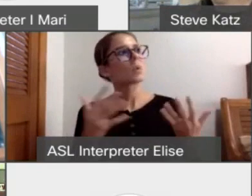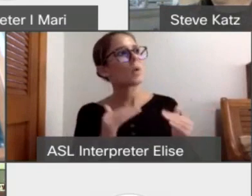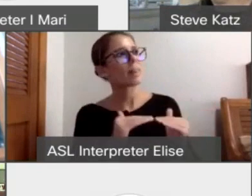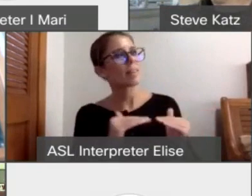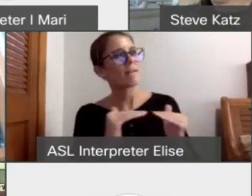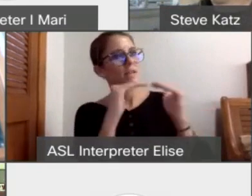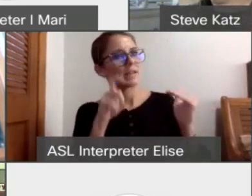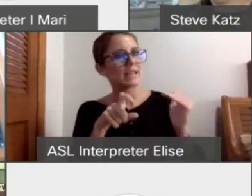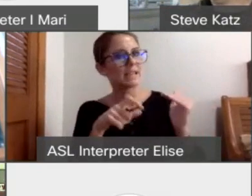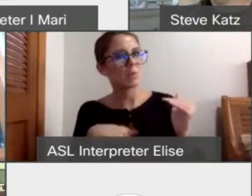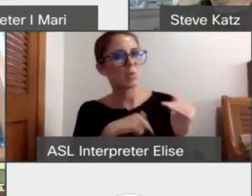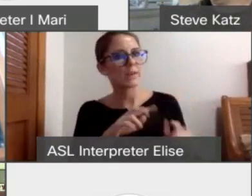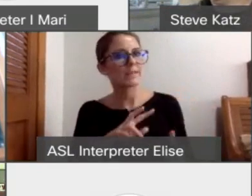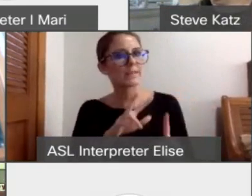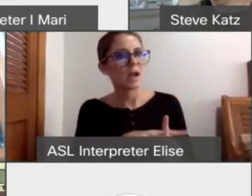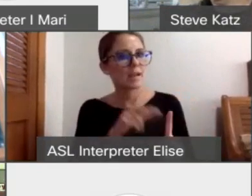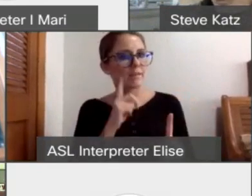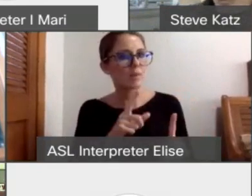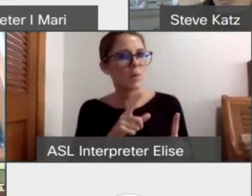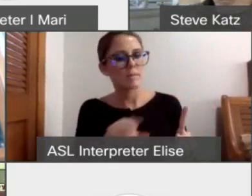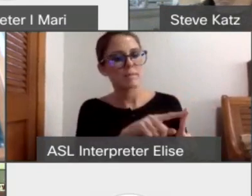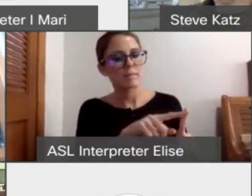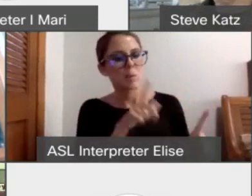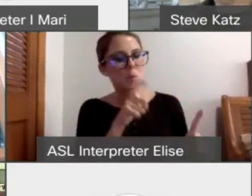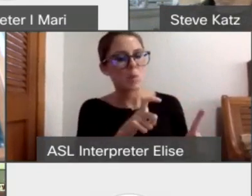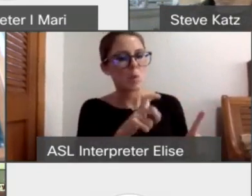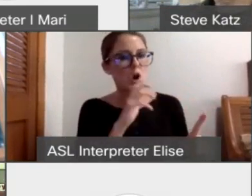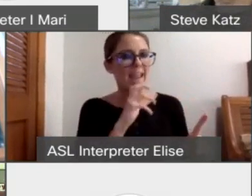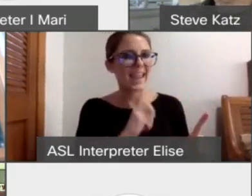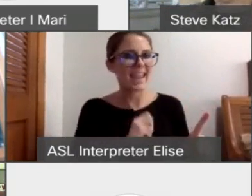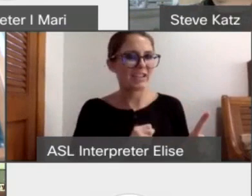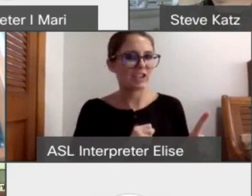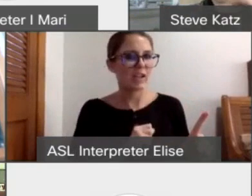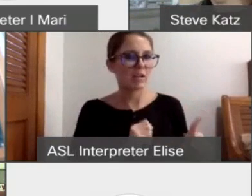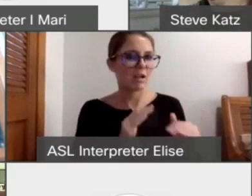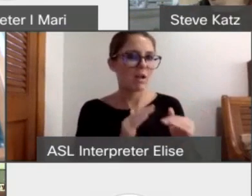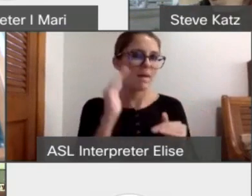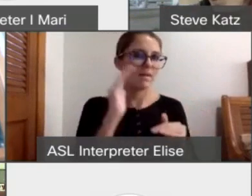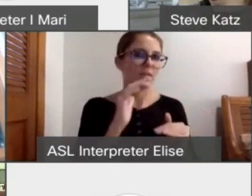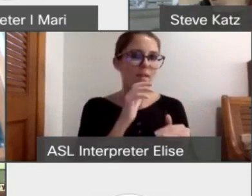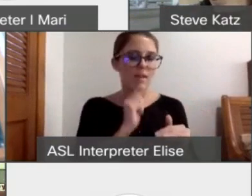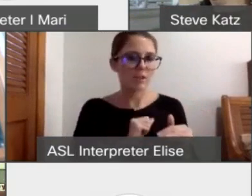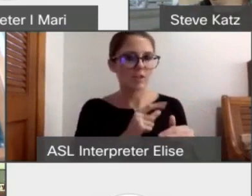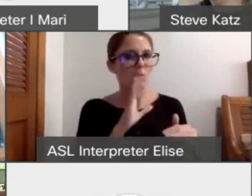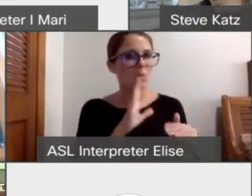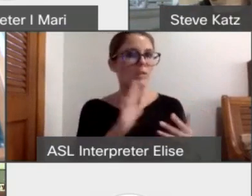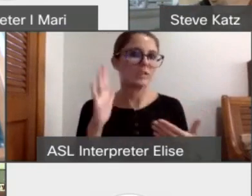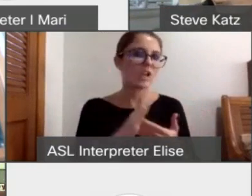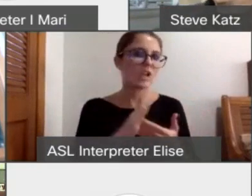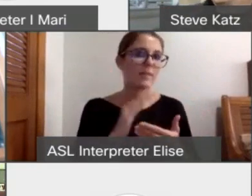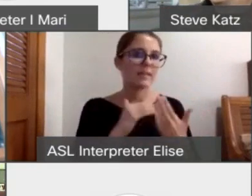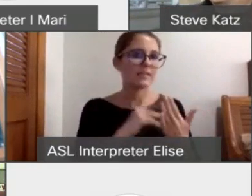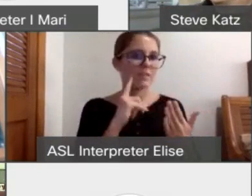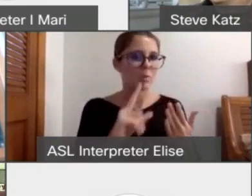we assign to people who are aging out of residential schools. So they will go to the top of the list, the emergent need. They're not